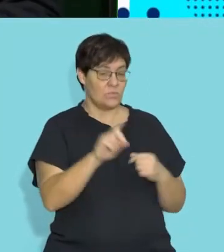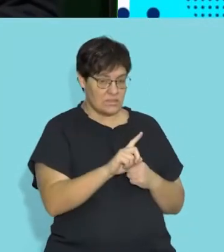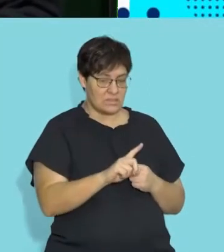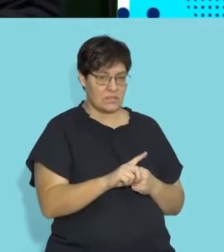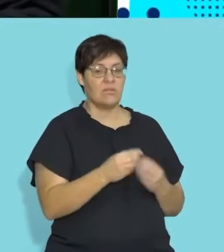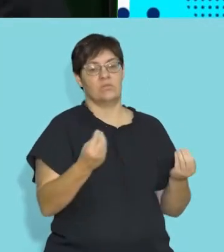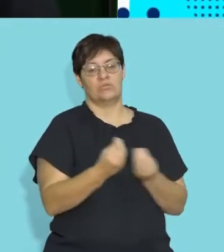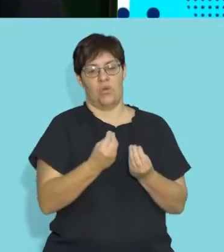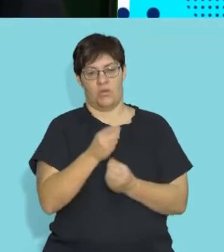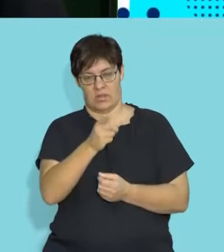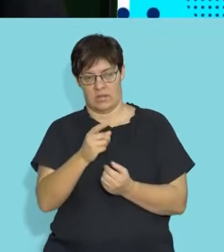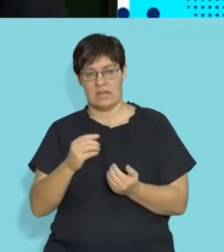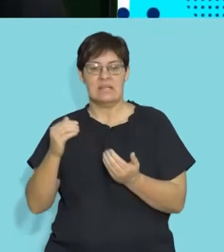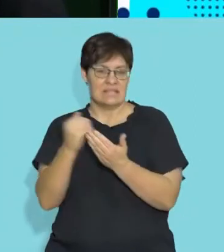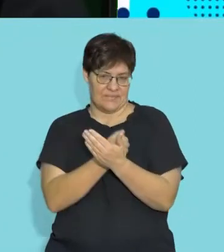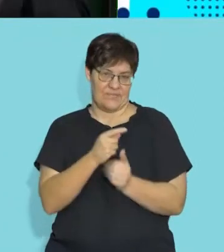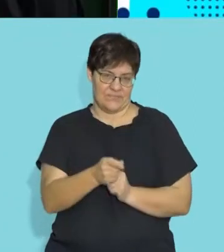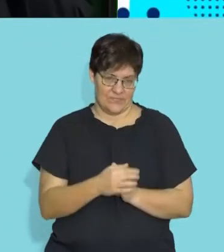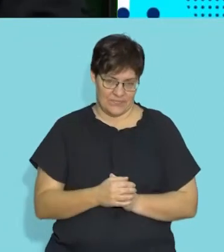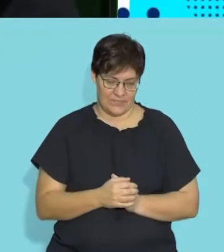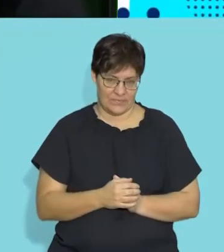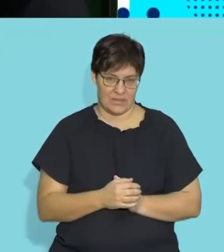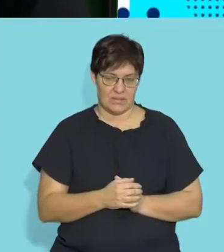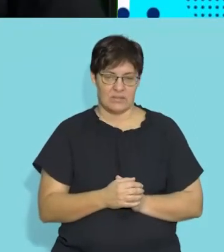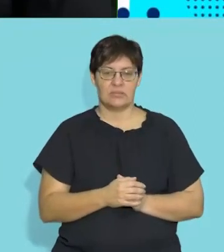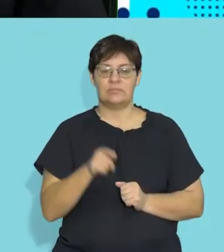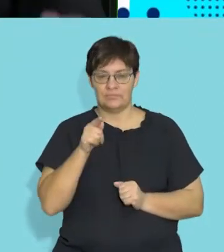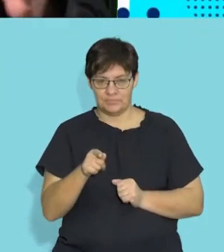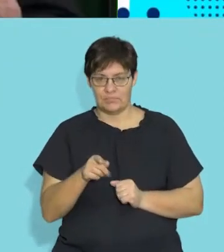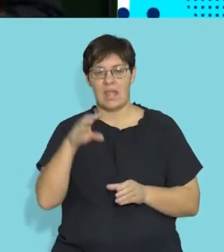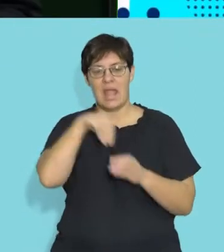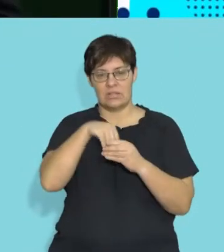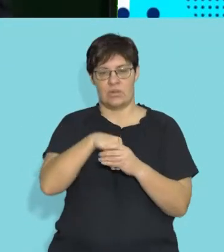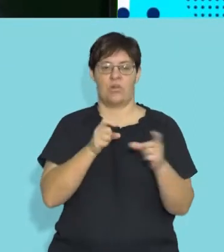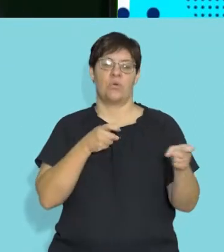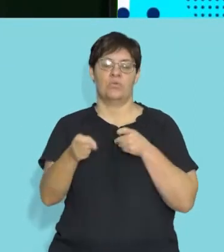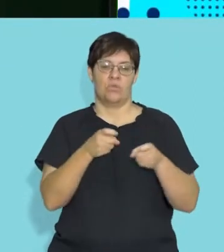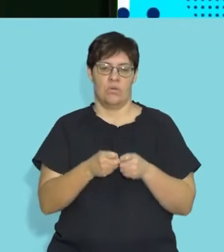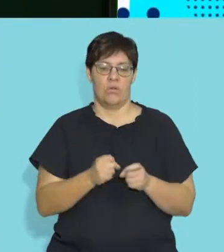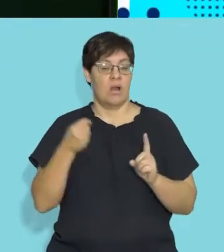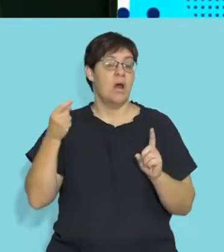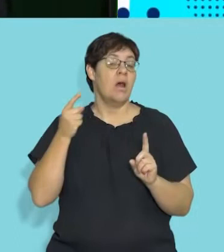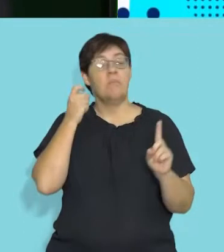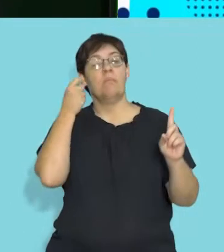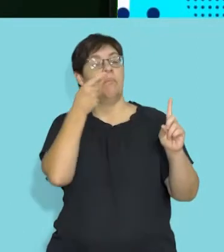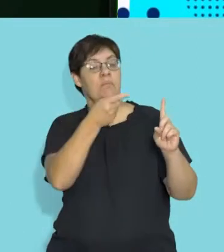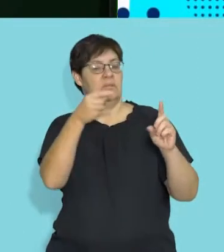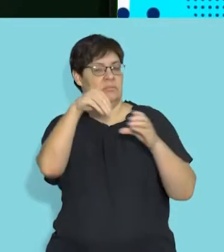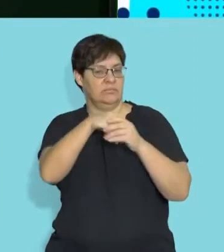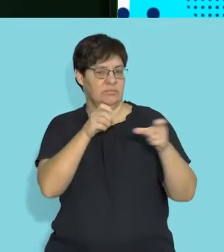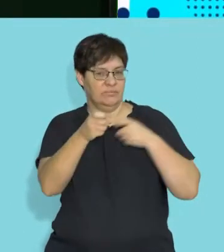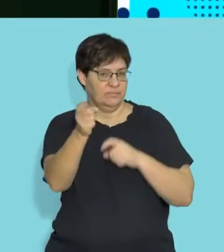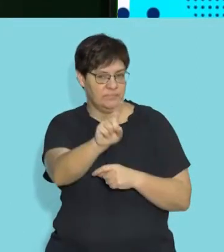Which asset? In this case here, stock. Bringing us back to what is internal control. The purpose of